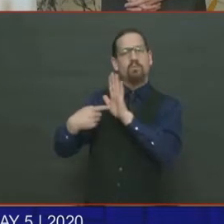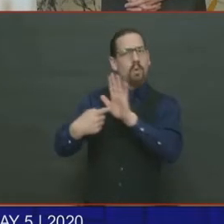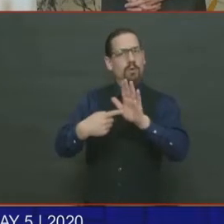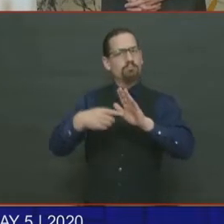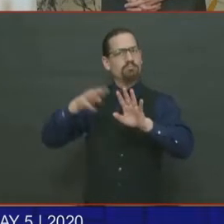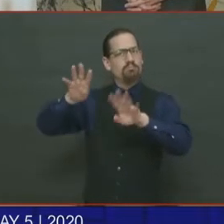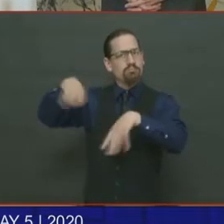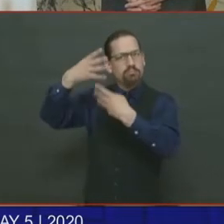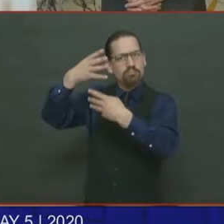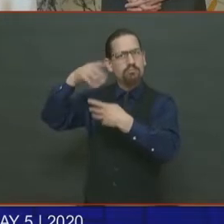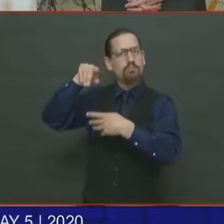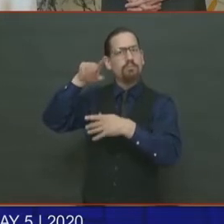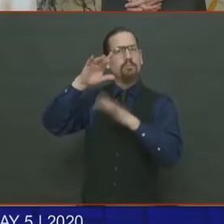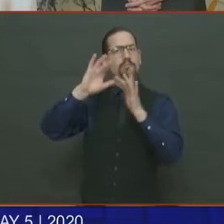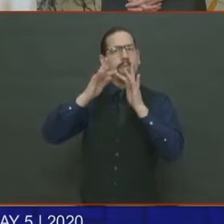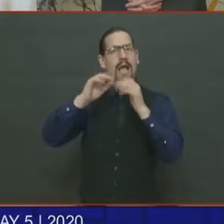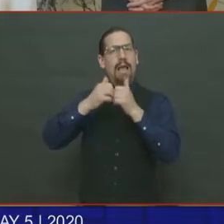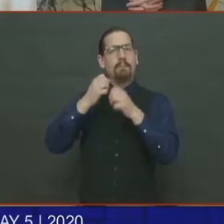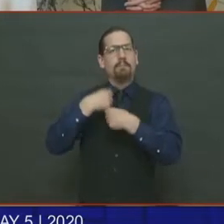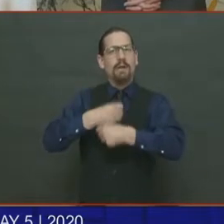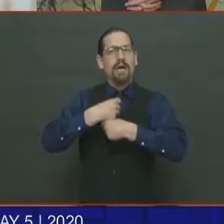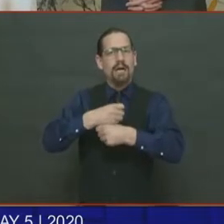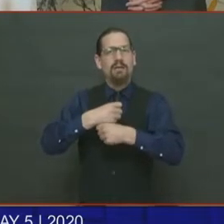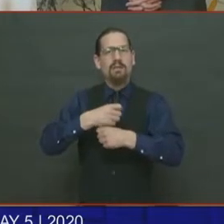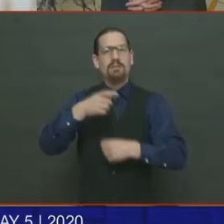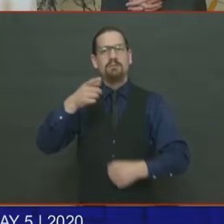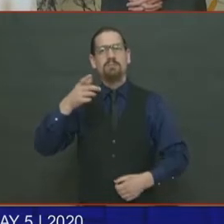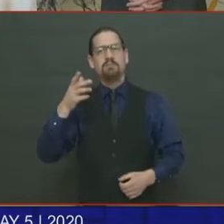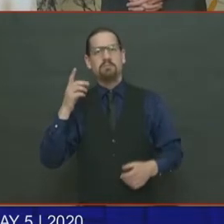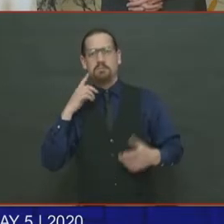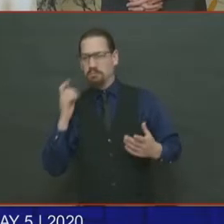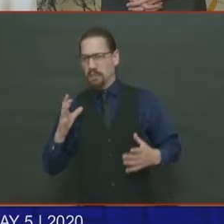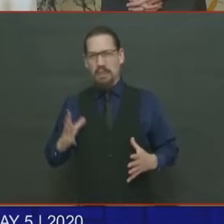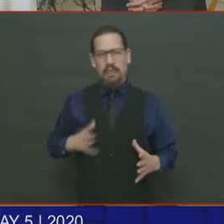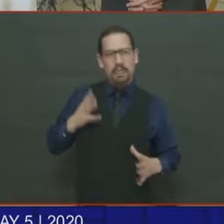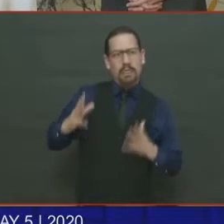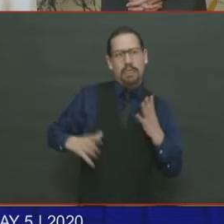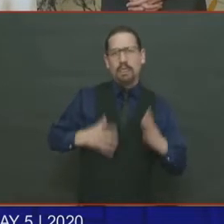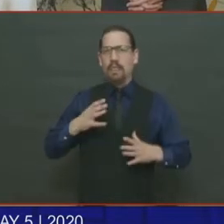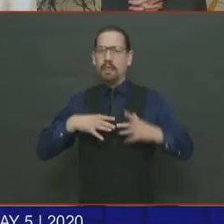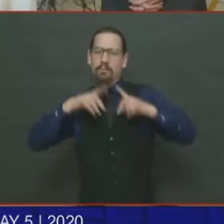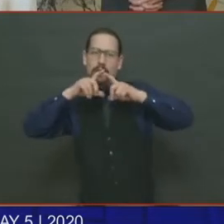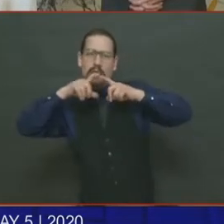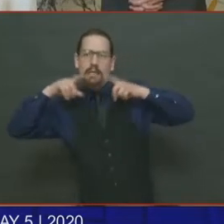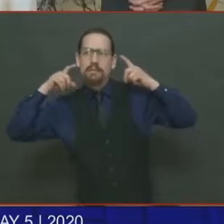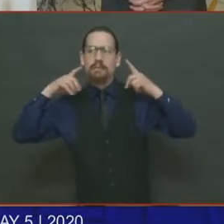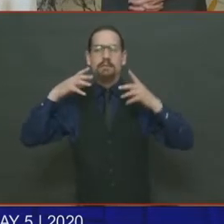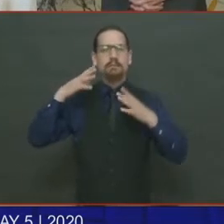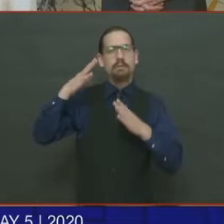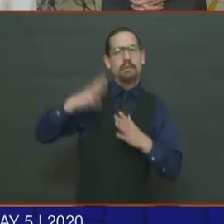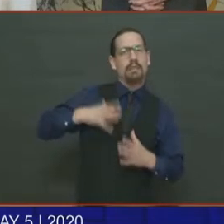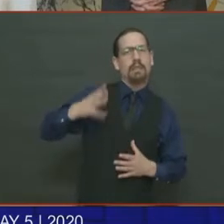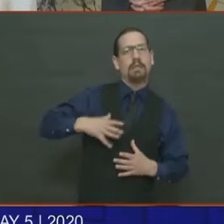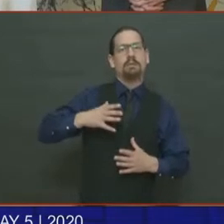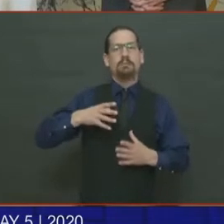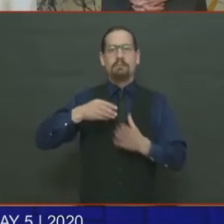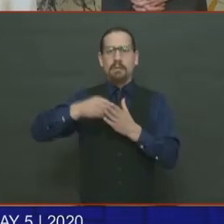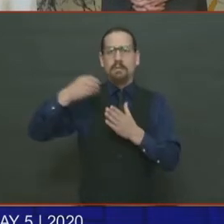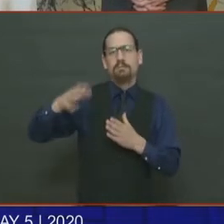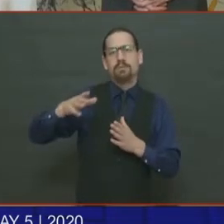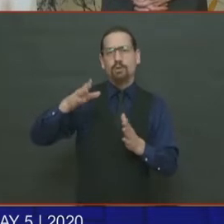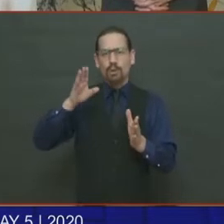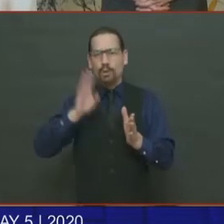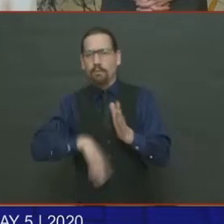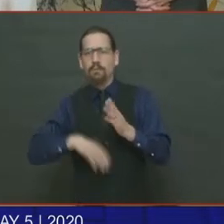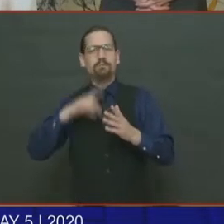mouth. So today's Tuesday. Think about it, digest it. The official rules will be out on Friday. The executive order will go into